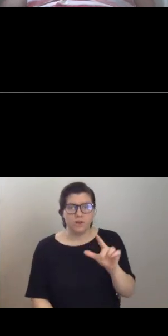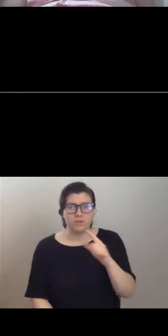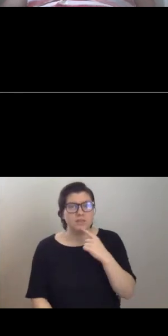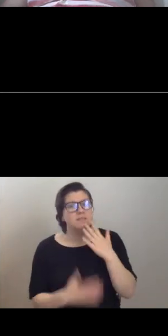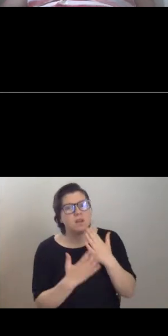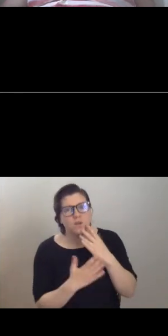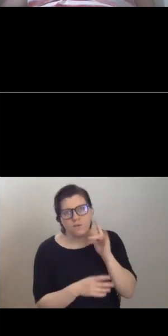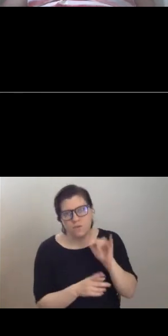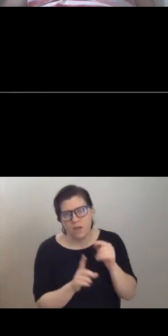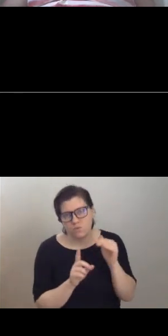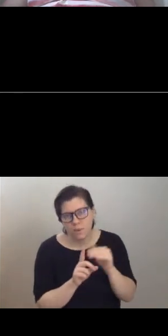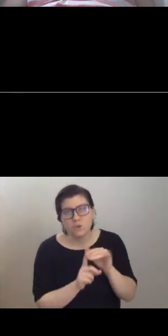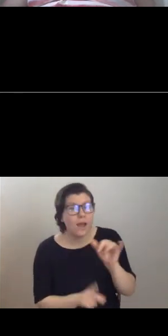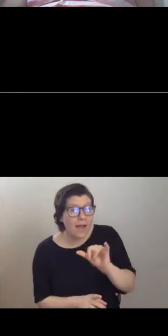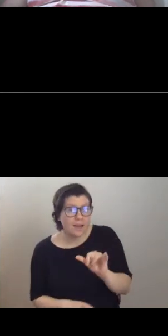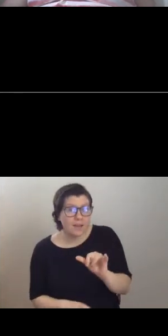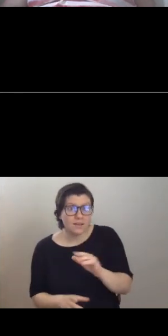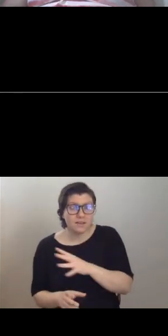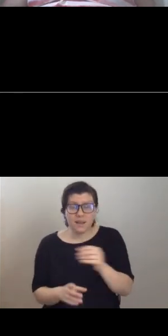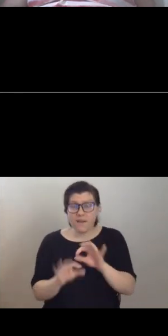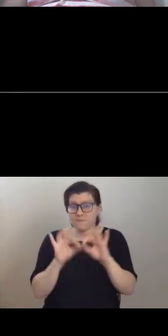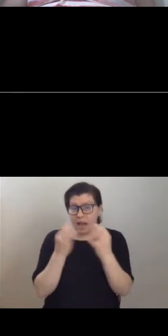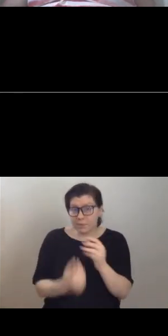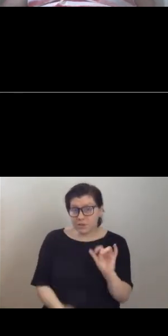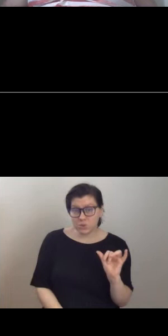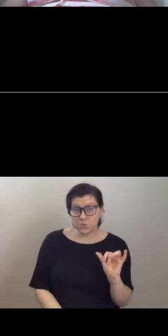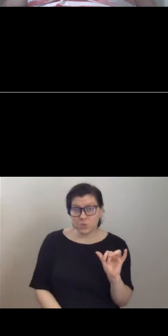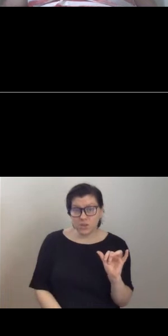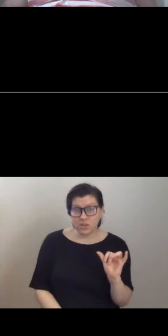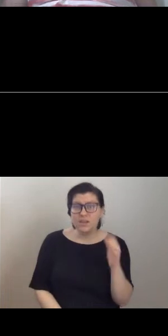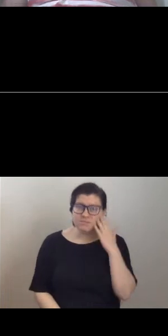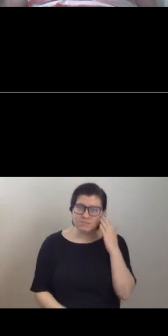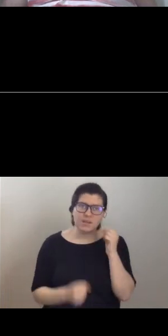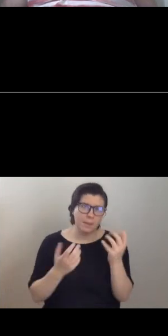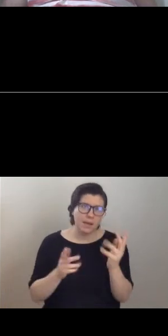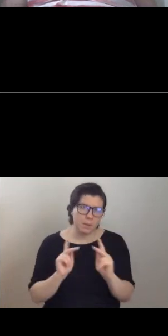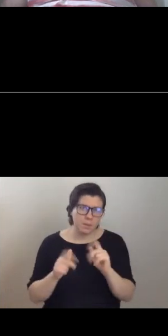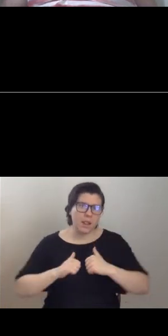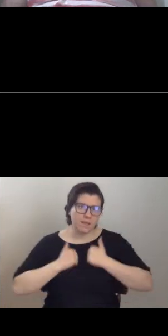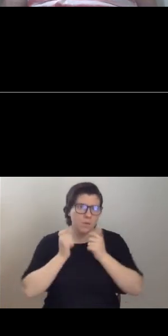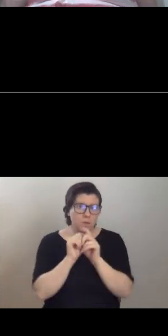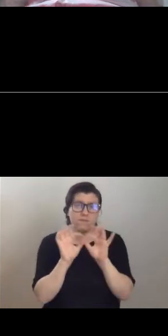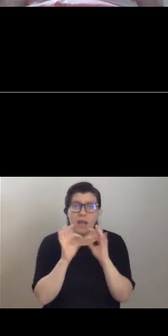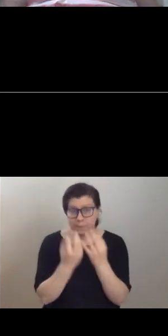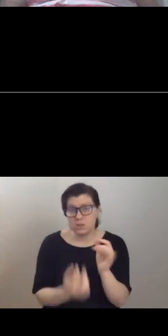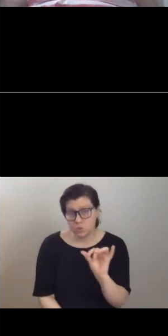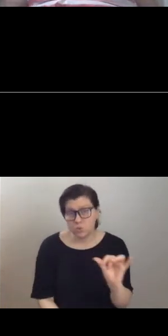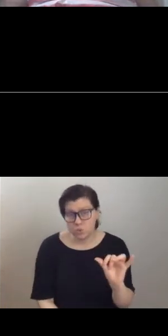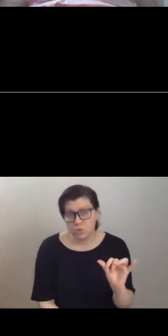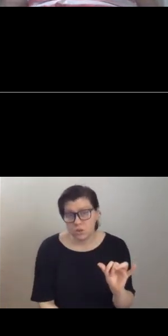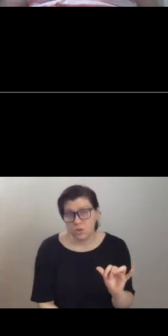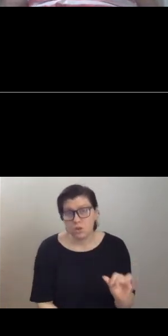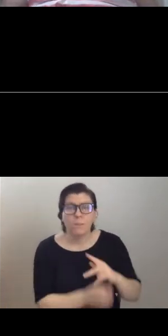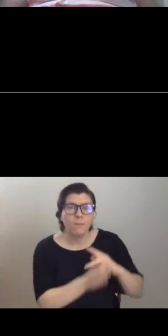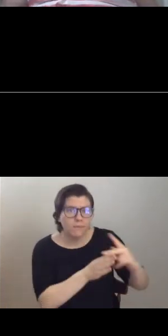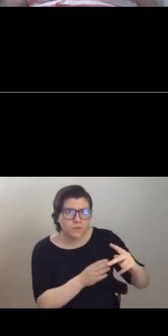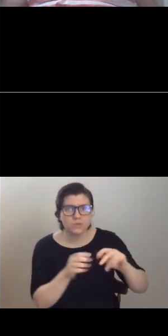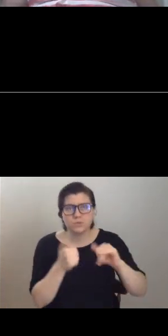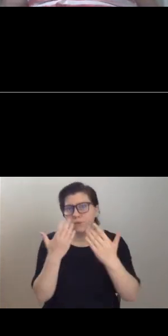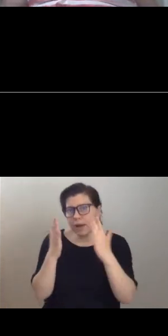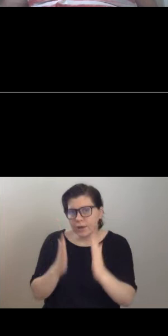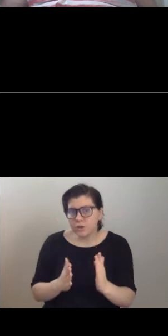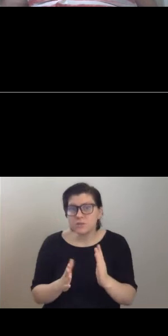as family members, because we know many people also continue to live with their family as well, that we play an important